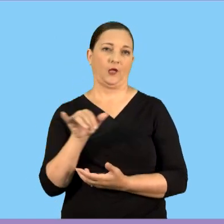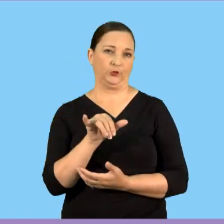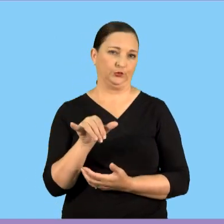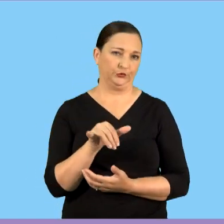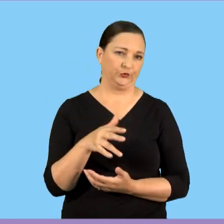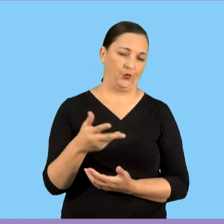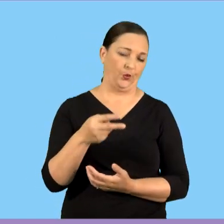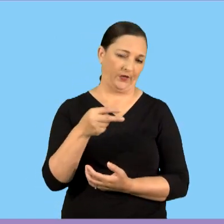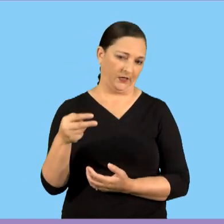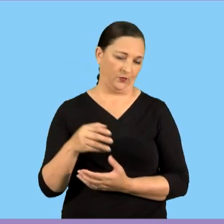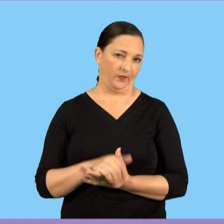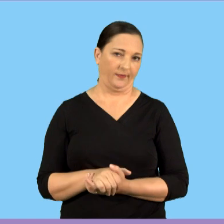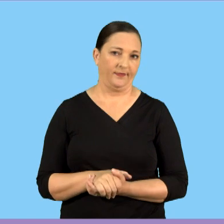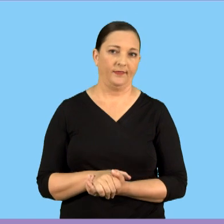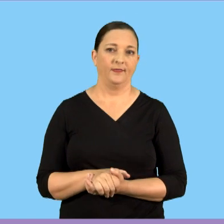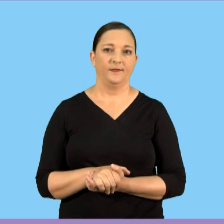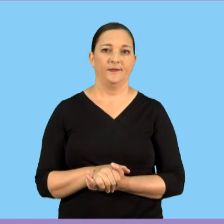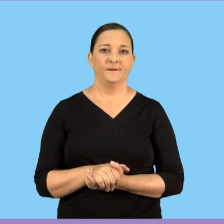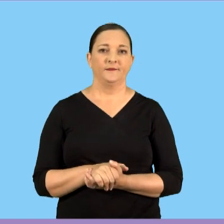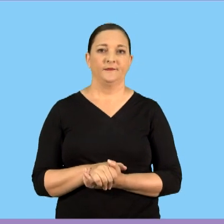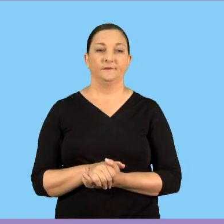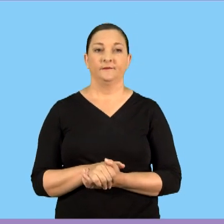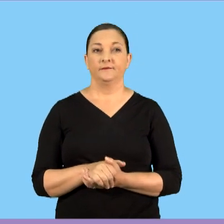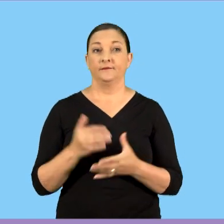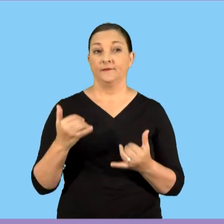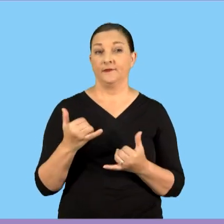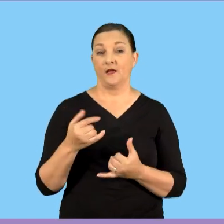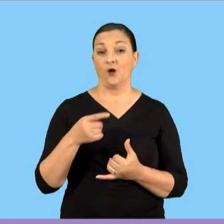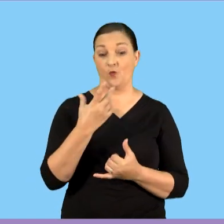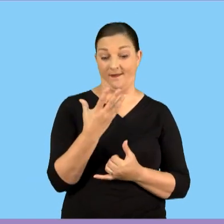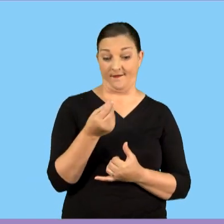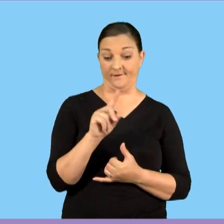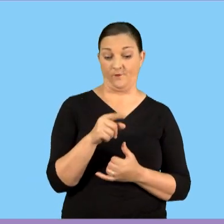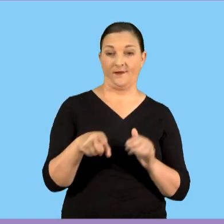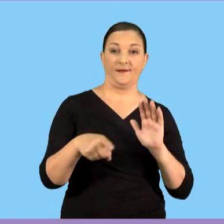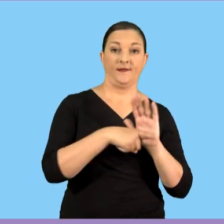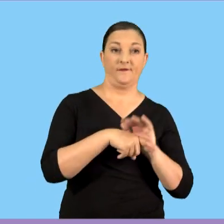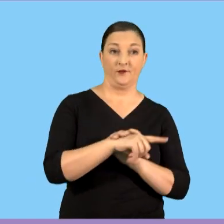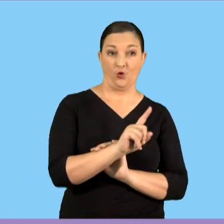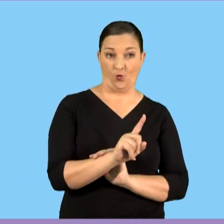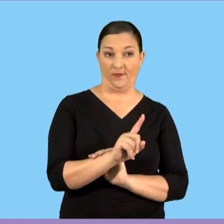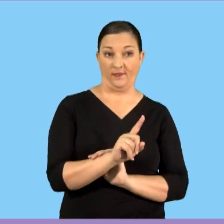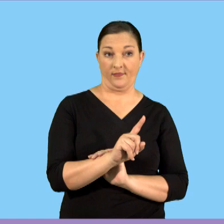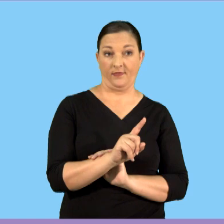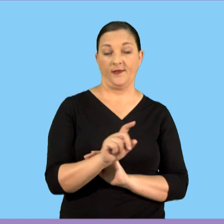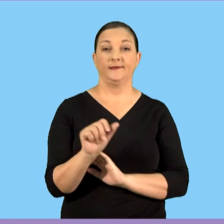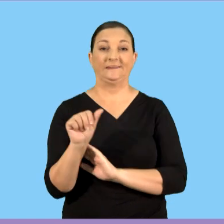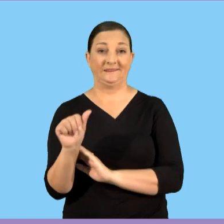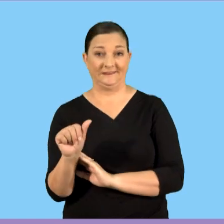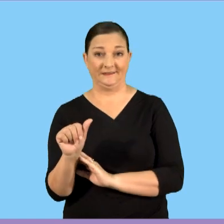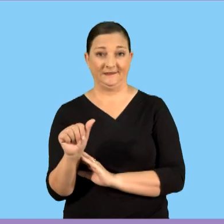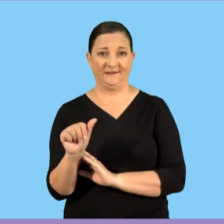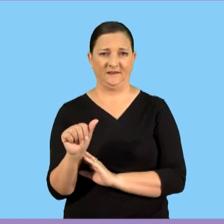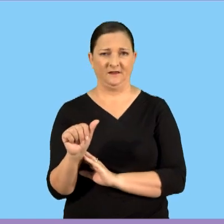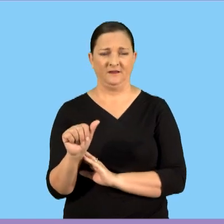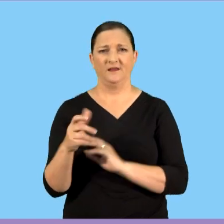smaller than the 1 or greater than the 1 or equals to the number. So now we have a negative 1